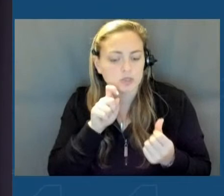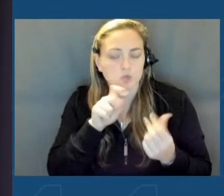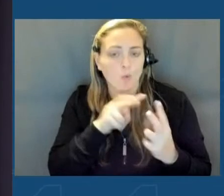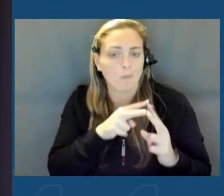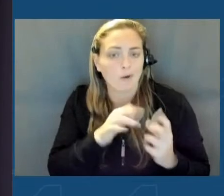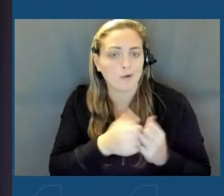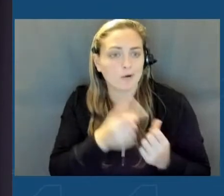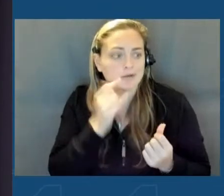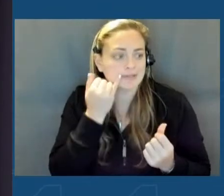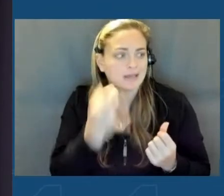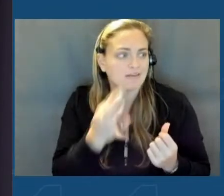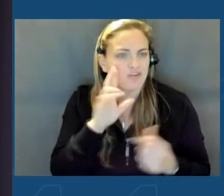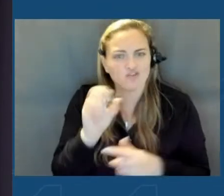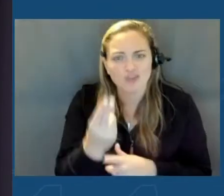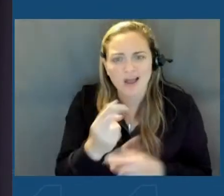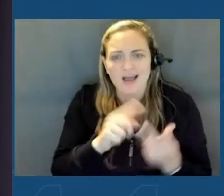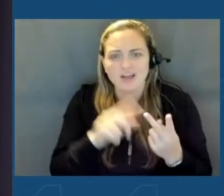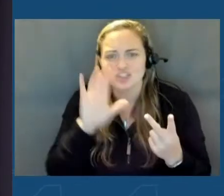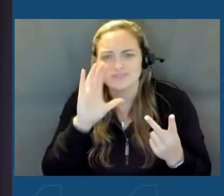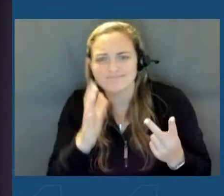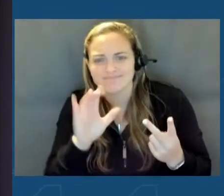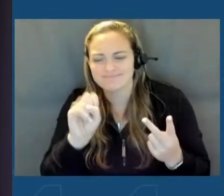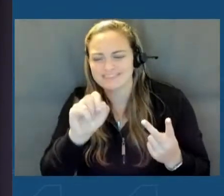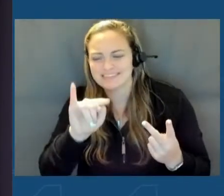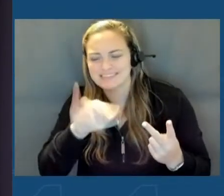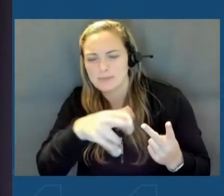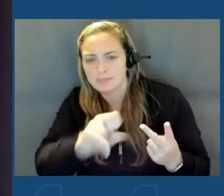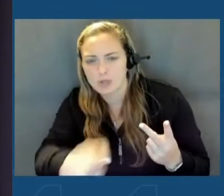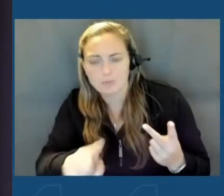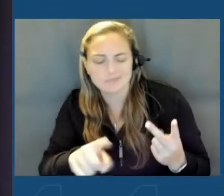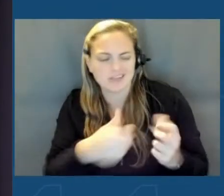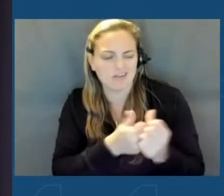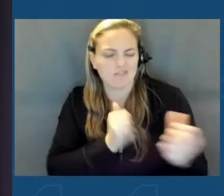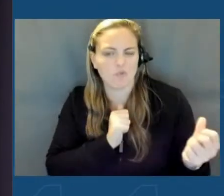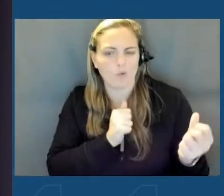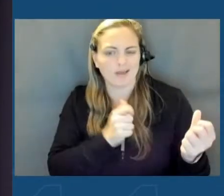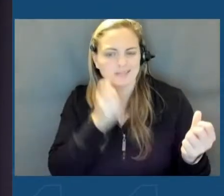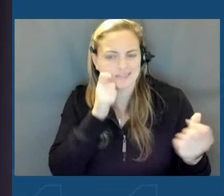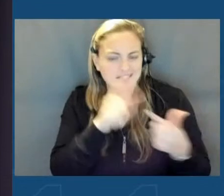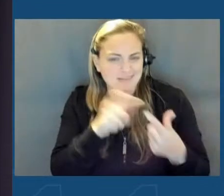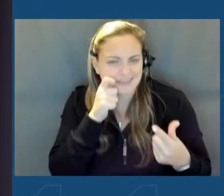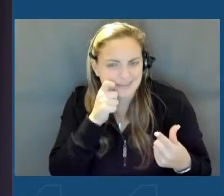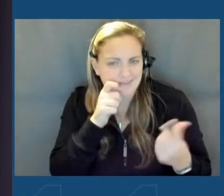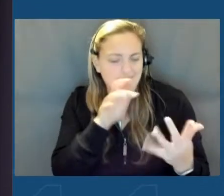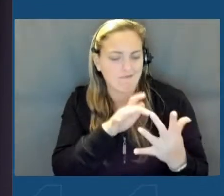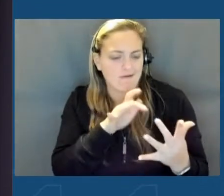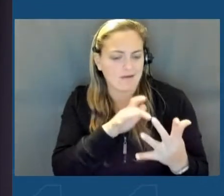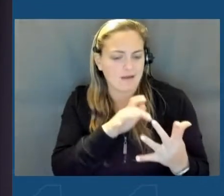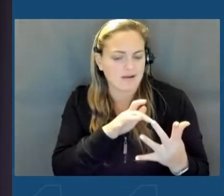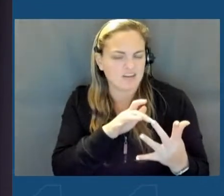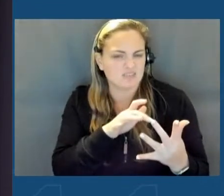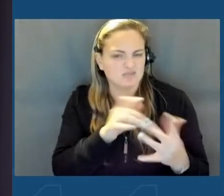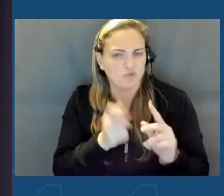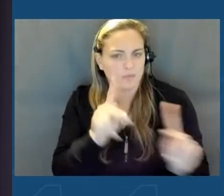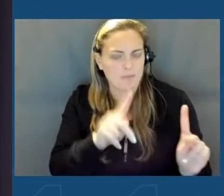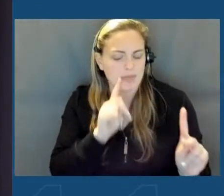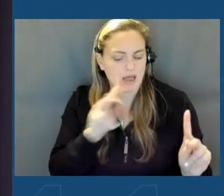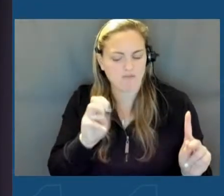they have a rash or symptoms, and avoid skin-to-skin contact with anyone who has symptoms of